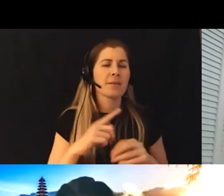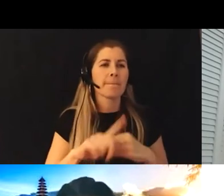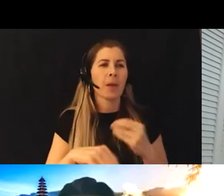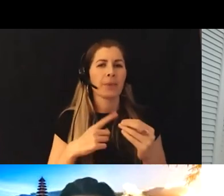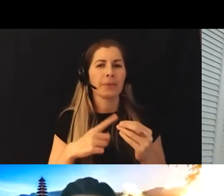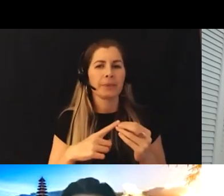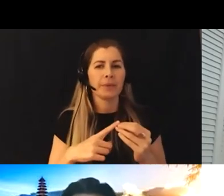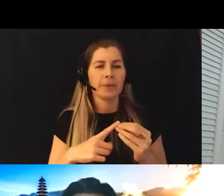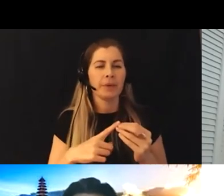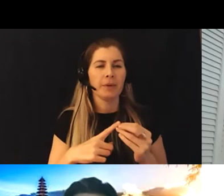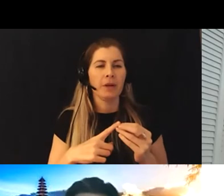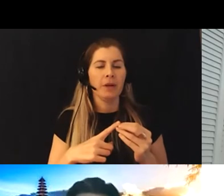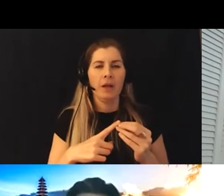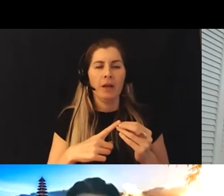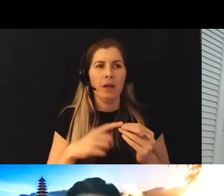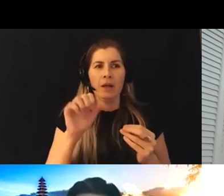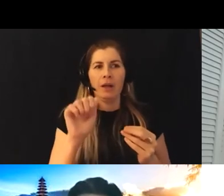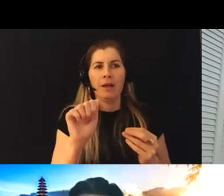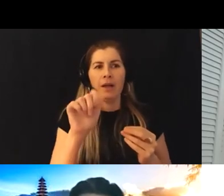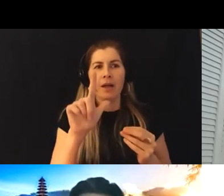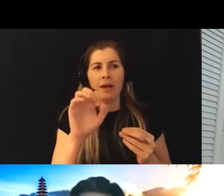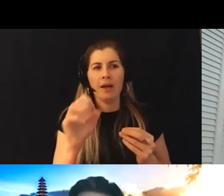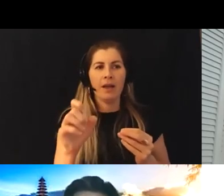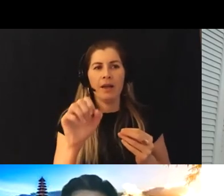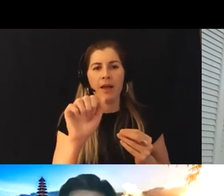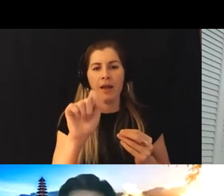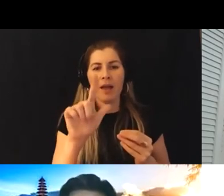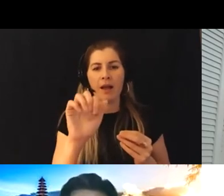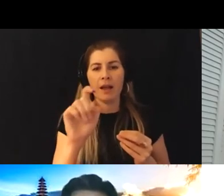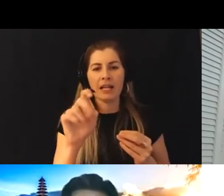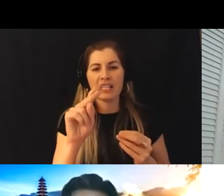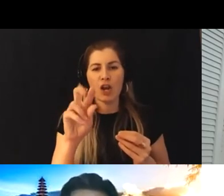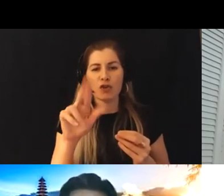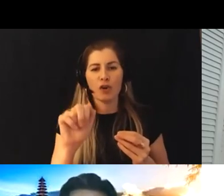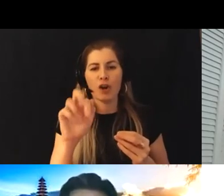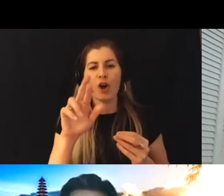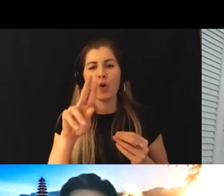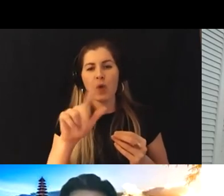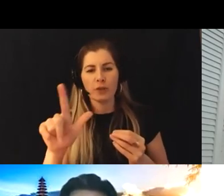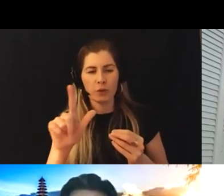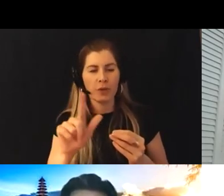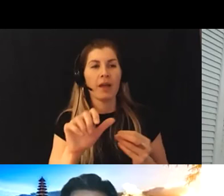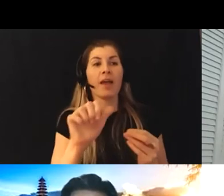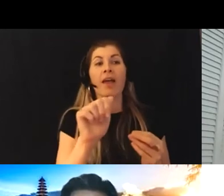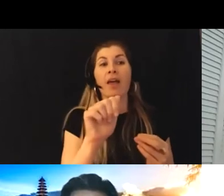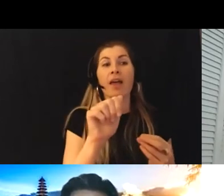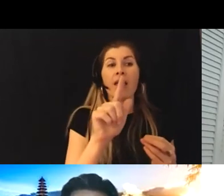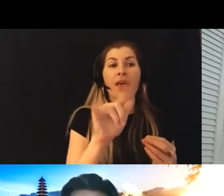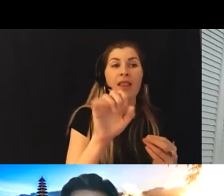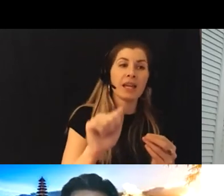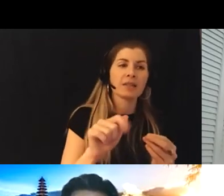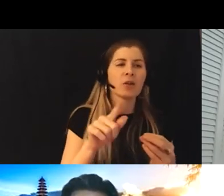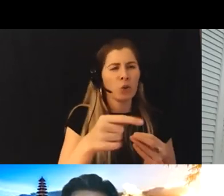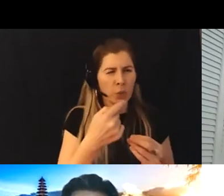Alexandra Russell asked, Alysia mentioned the increased demand